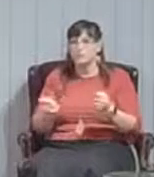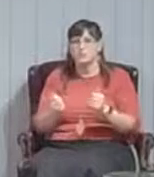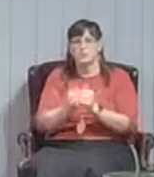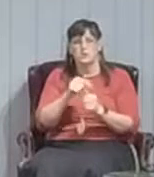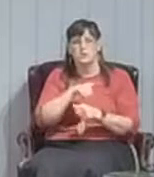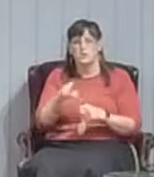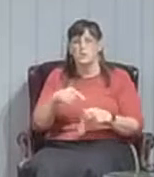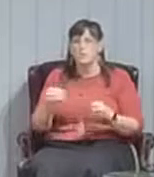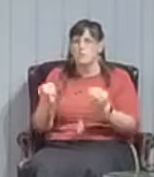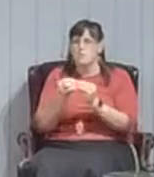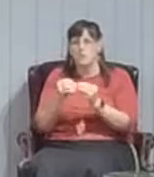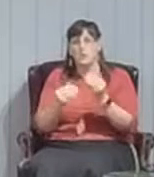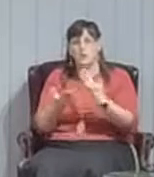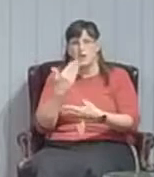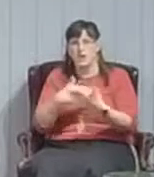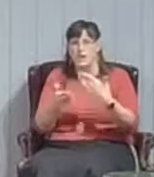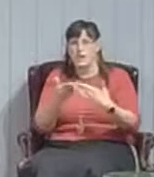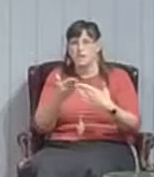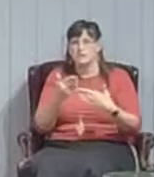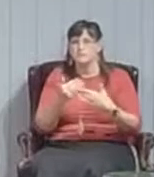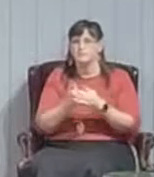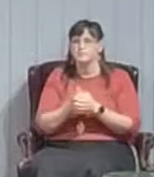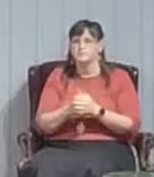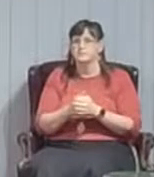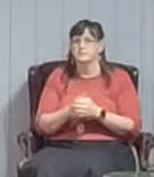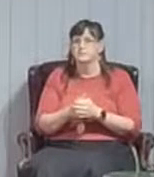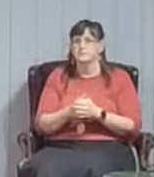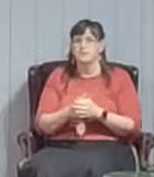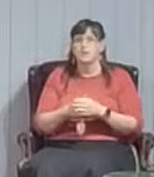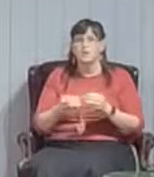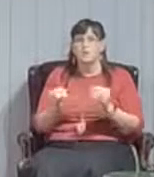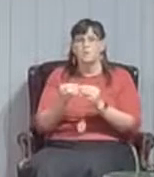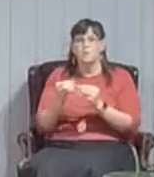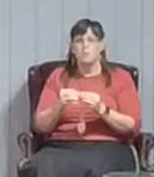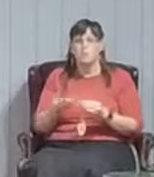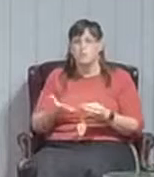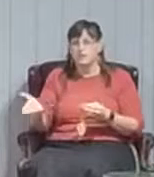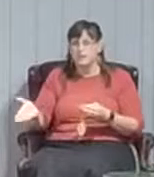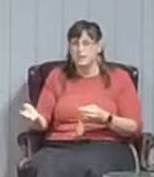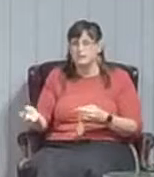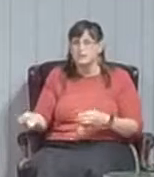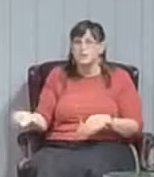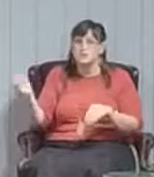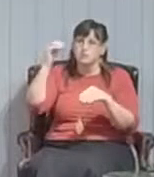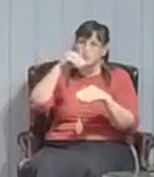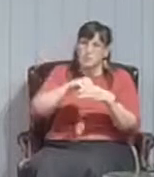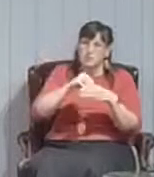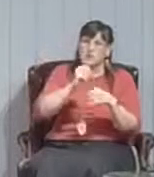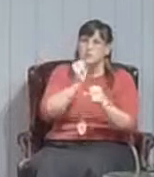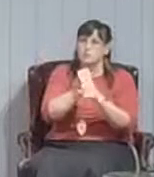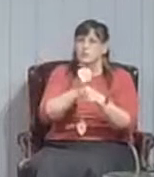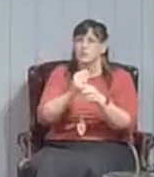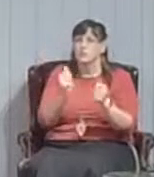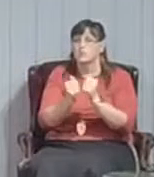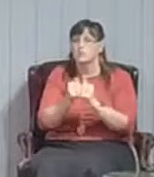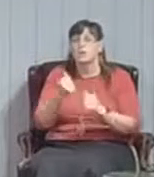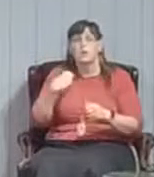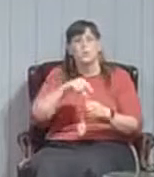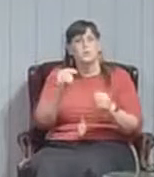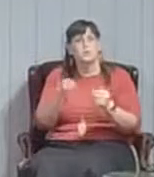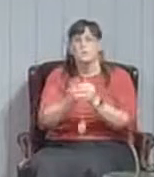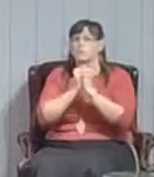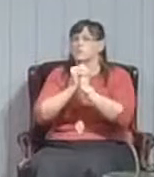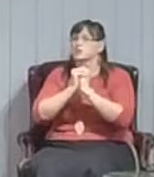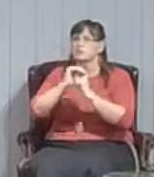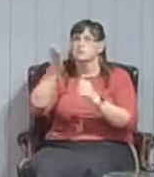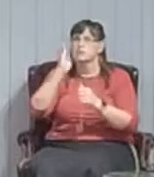plow, and we'll have more resources to work with, more finances. We've been worshiping